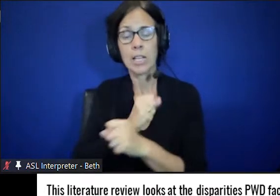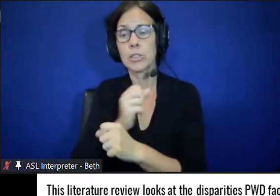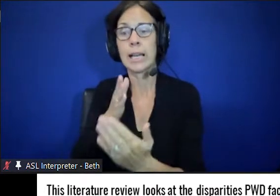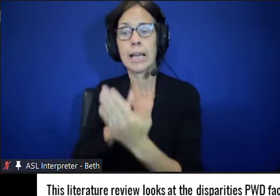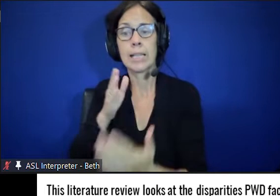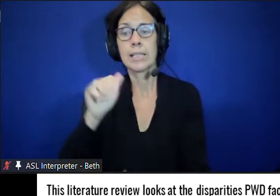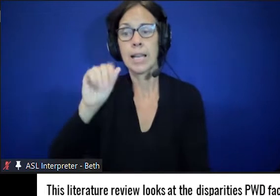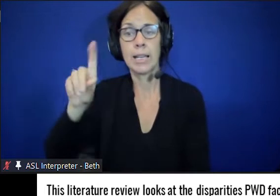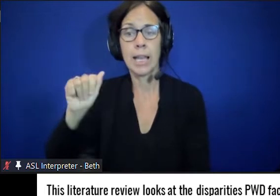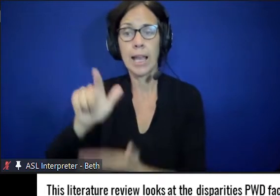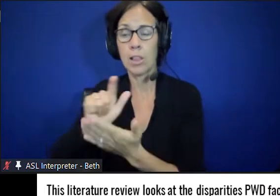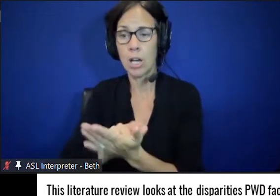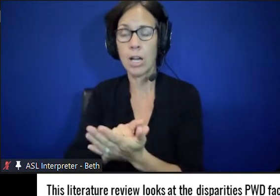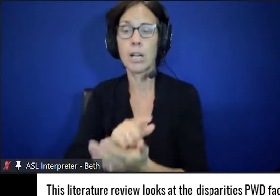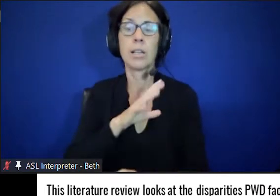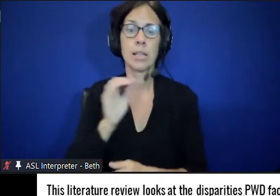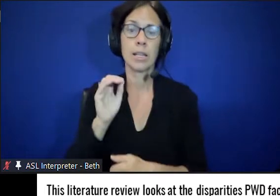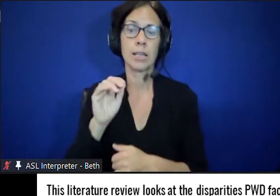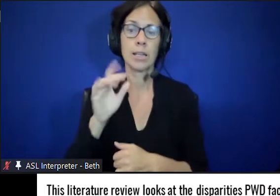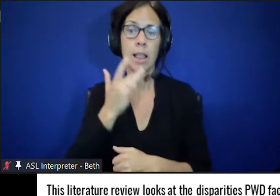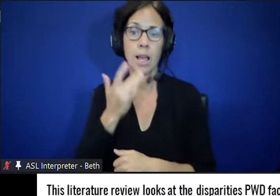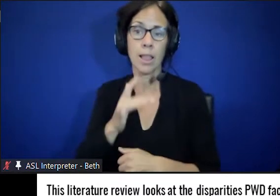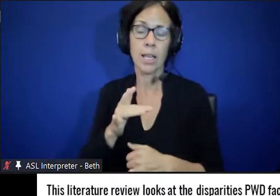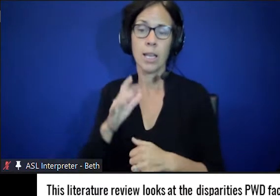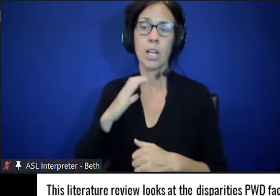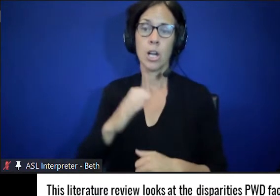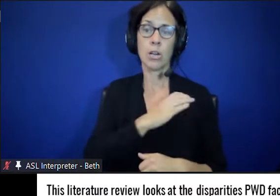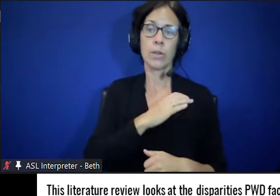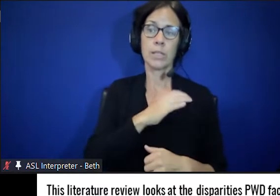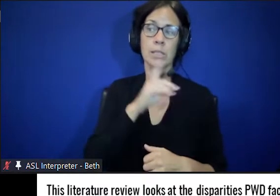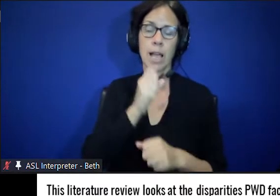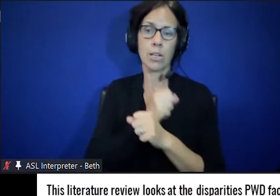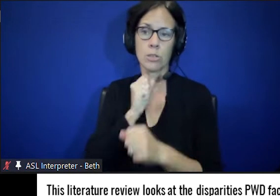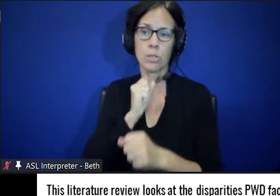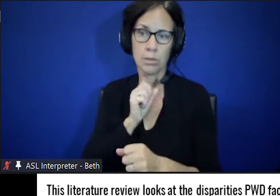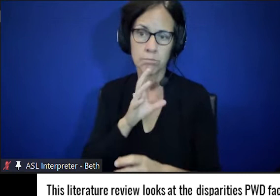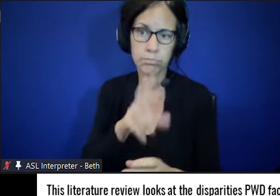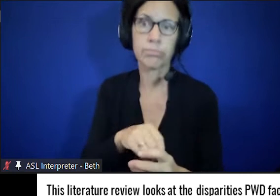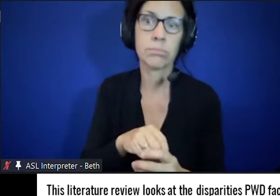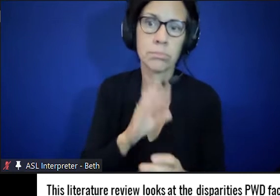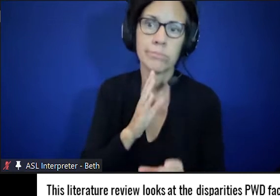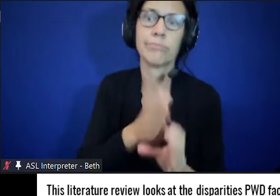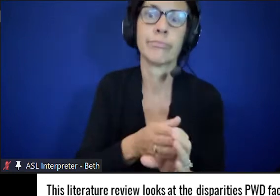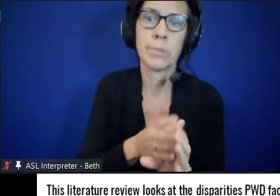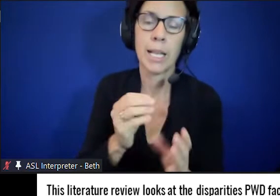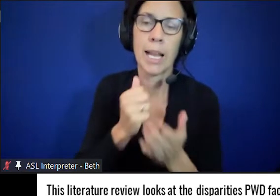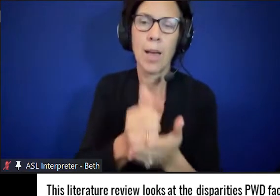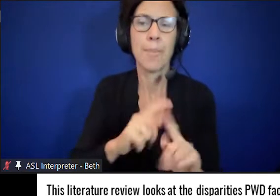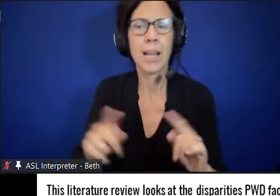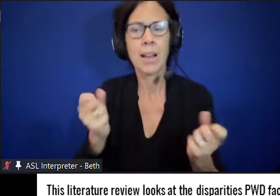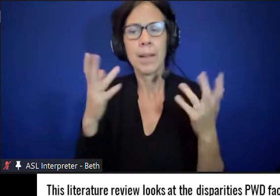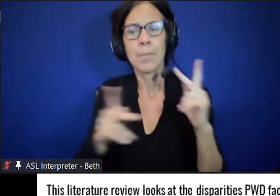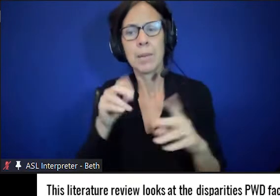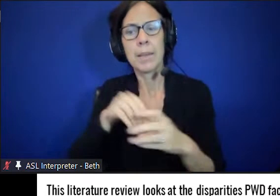Act. And luckily, Congress stepped in and helped them, but a lot of people in the disability